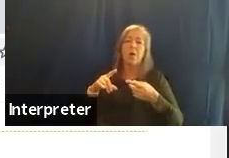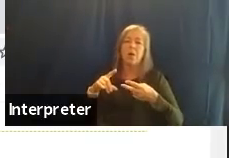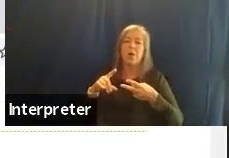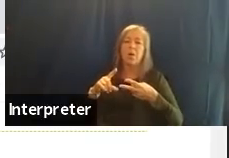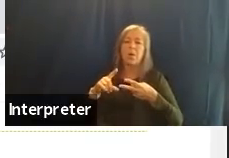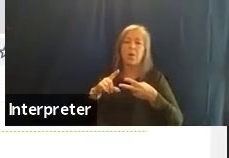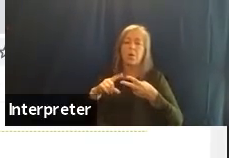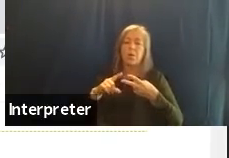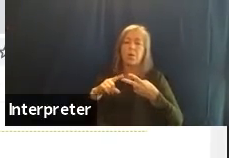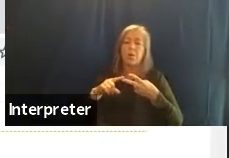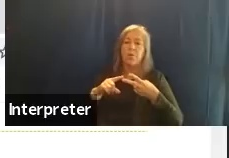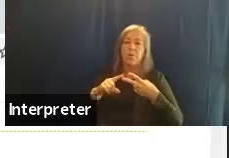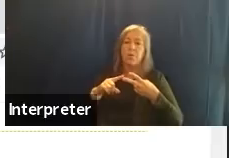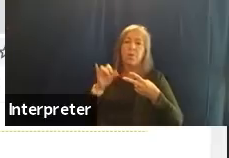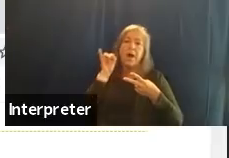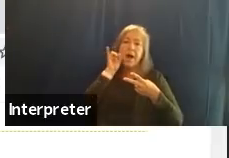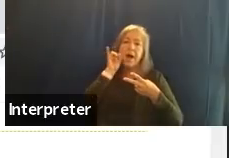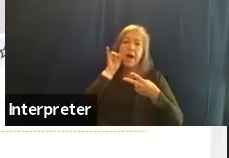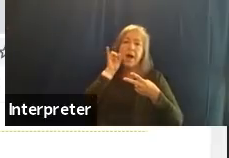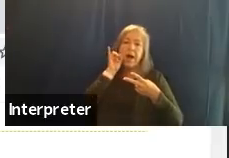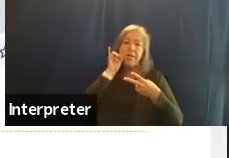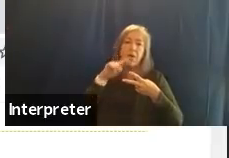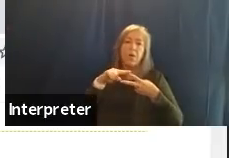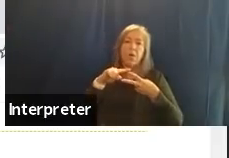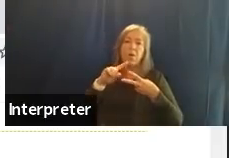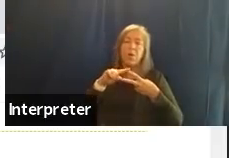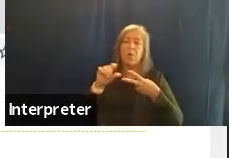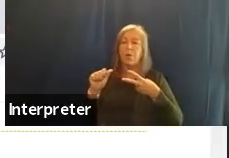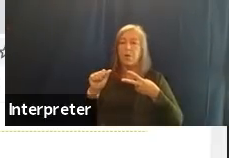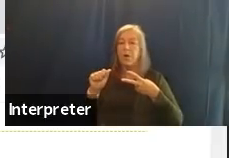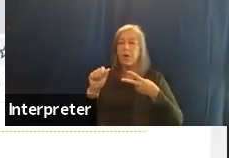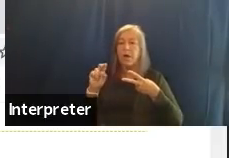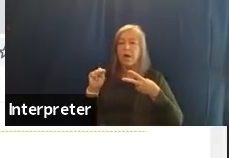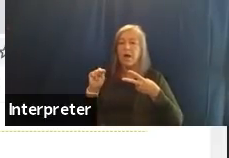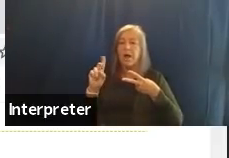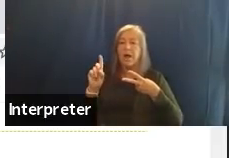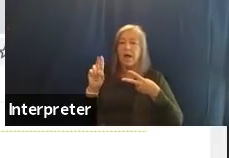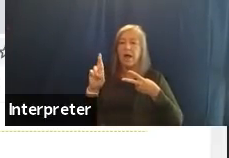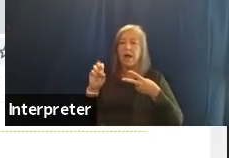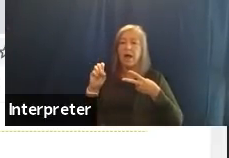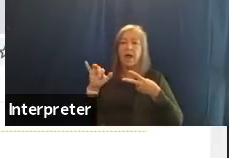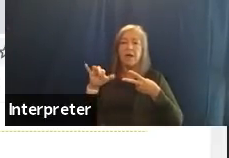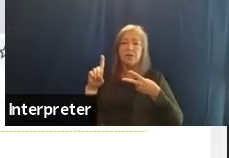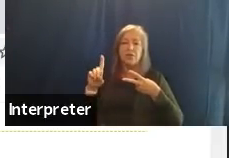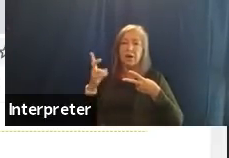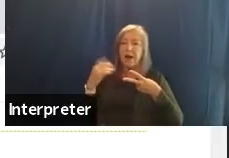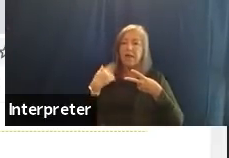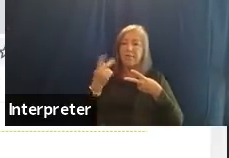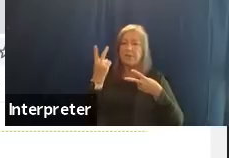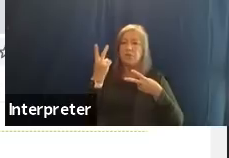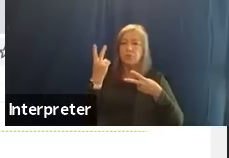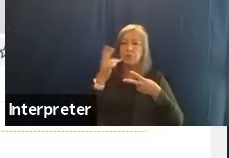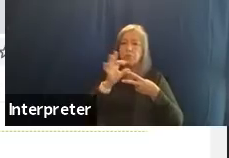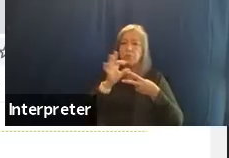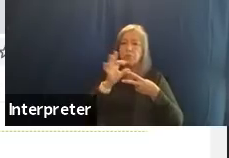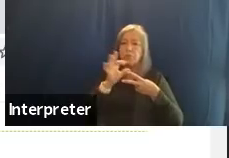you're on that'll show you how to add the shortcut to this URL to your phone, so you don't have to go to that